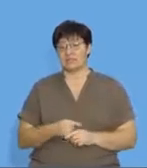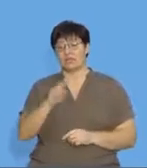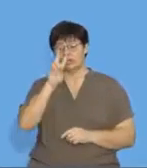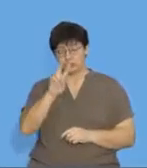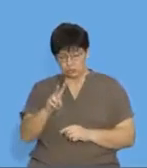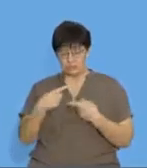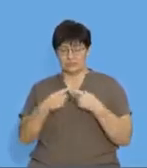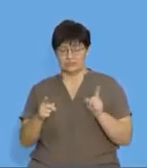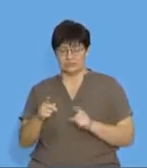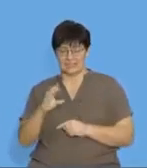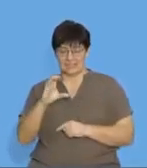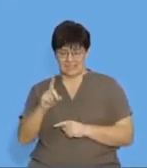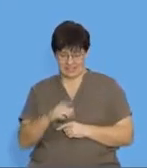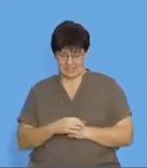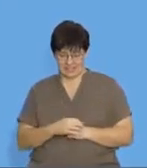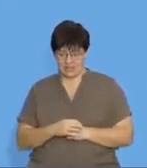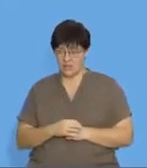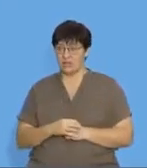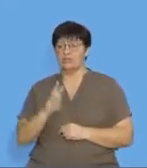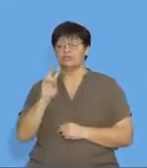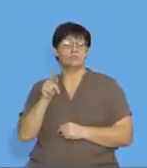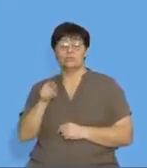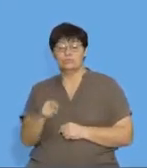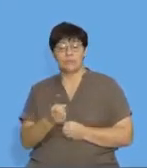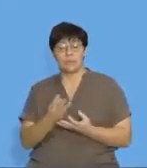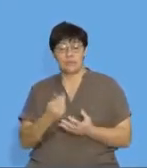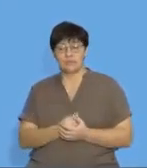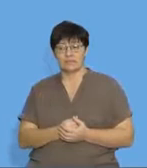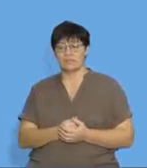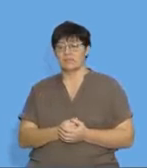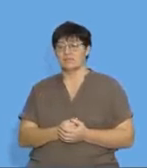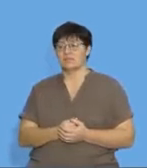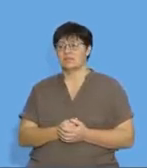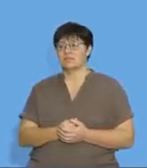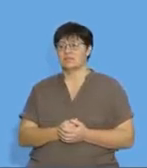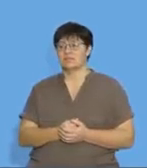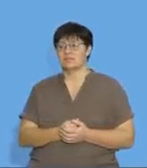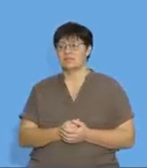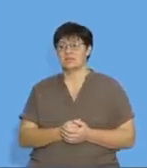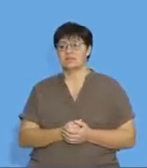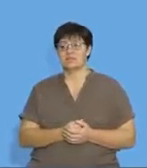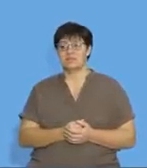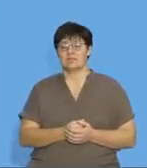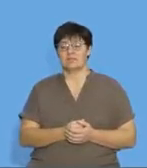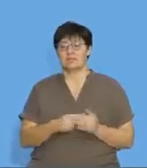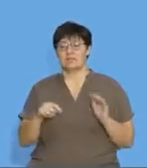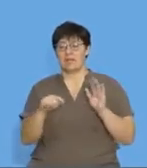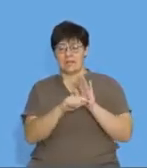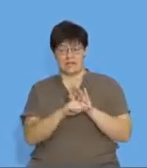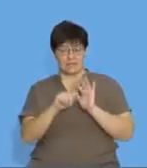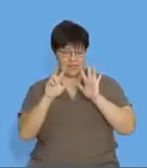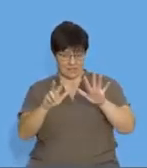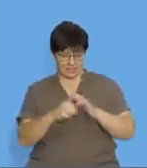2 common differences, and 2 common differences in this case, I'm just going to write it in red for us, would be